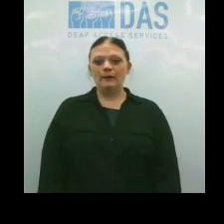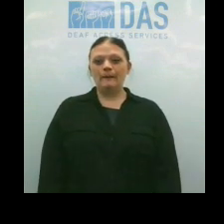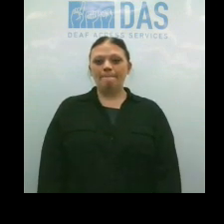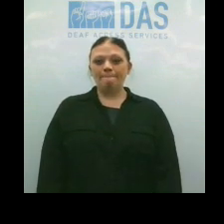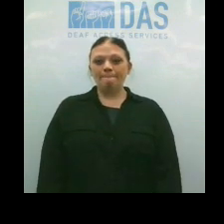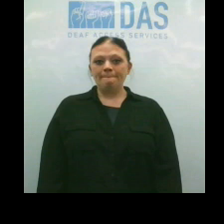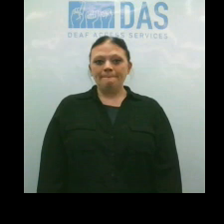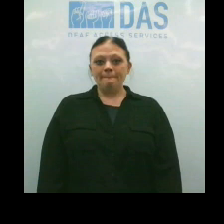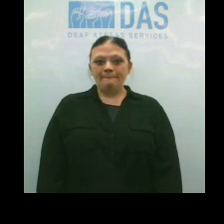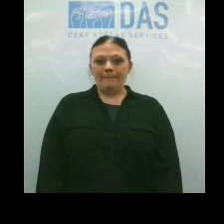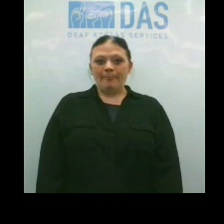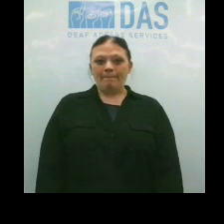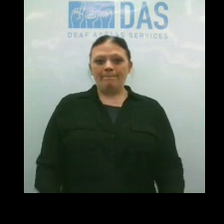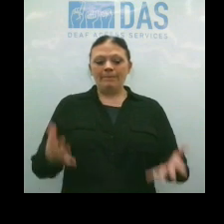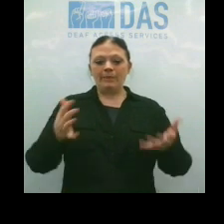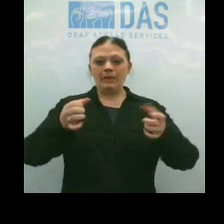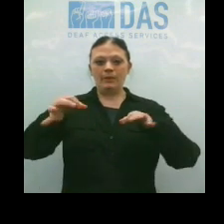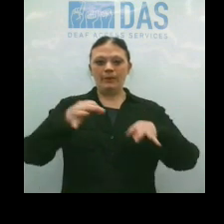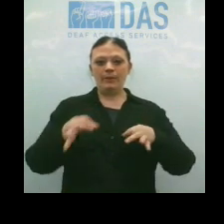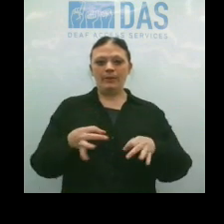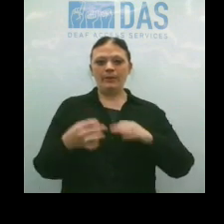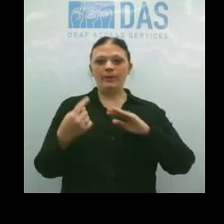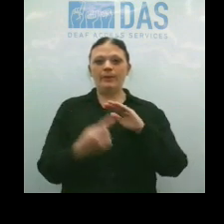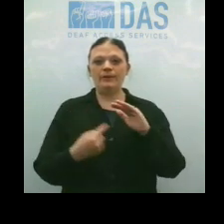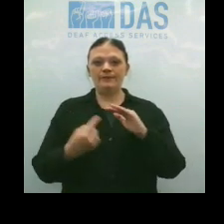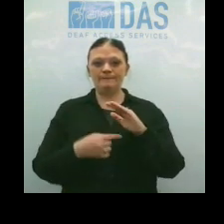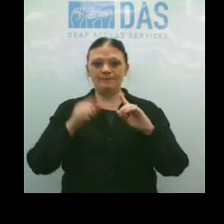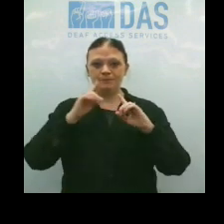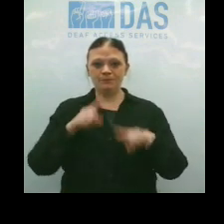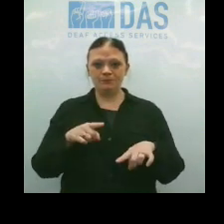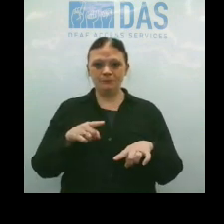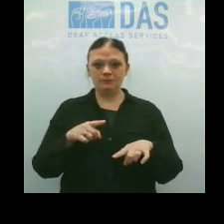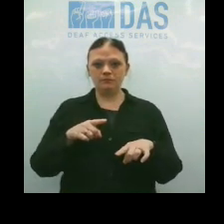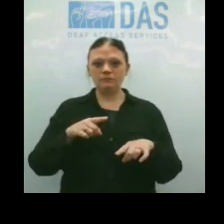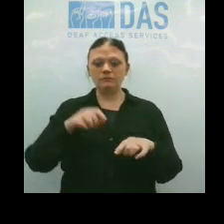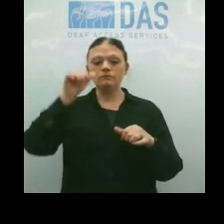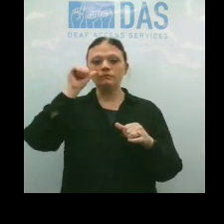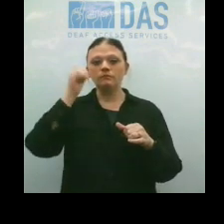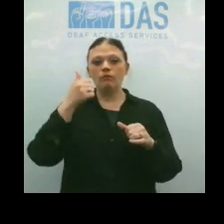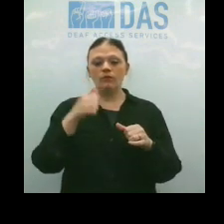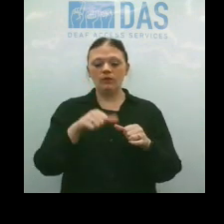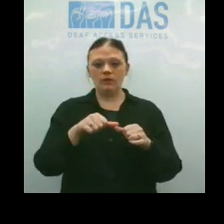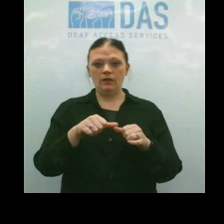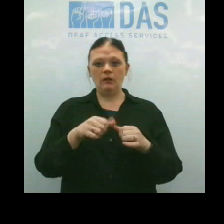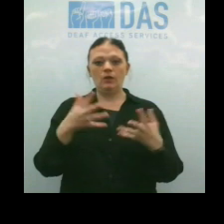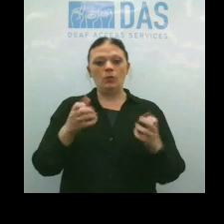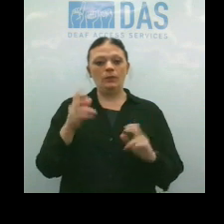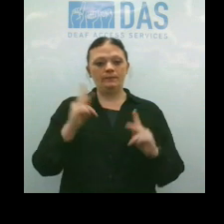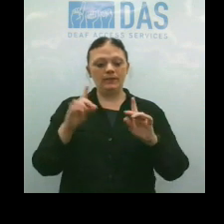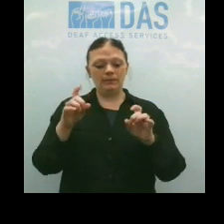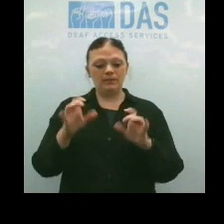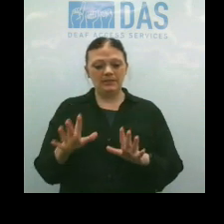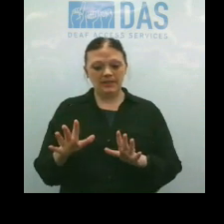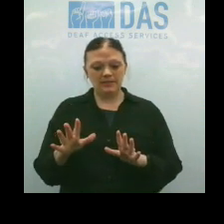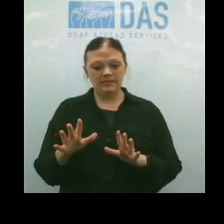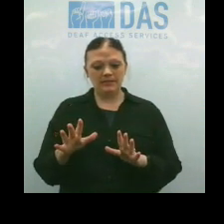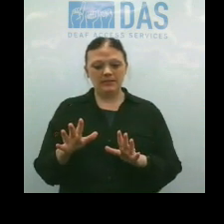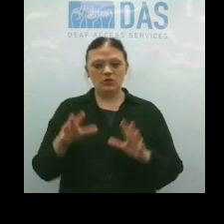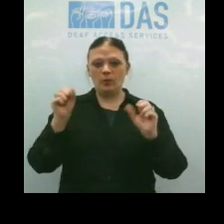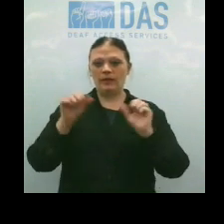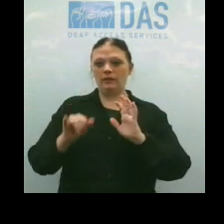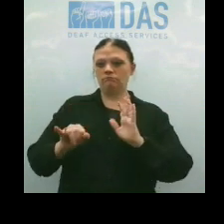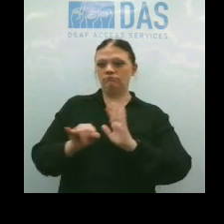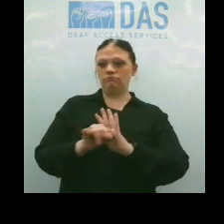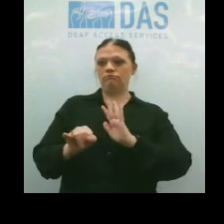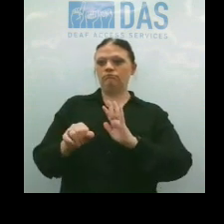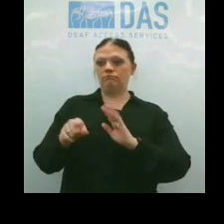And so I just want to explain isolation orders, because remember, the reason that we want people to get tested is so we can